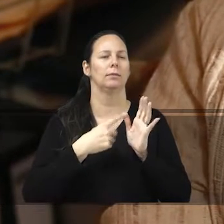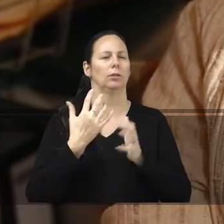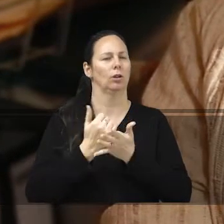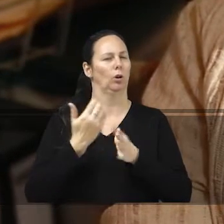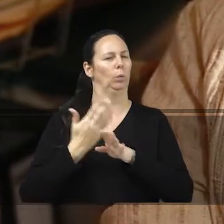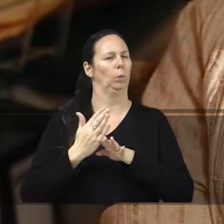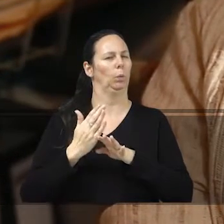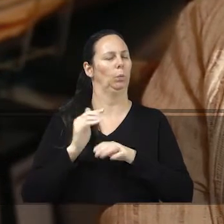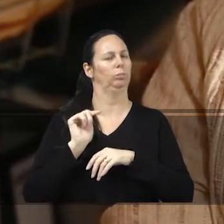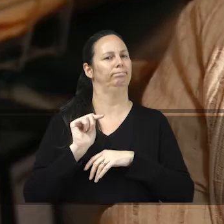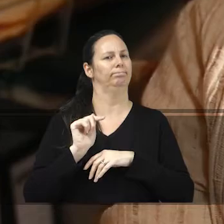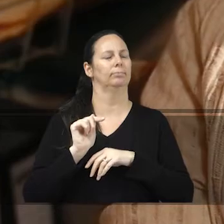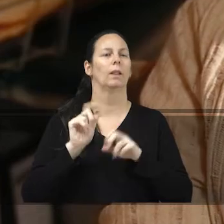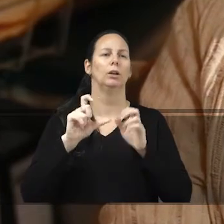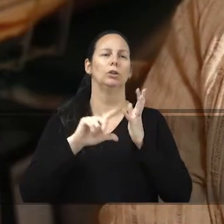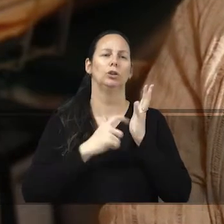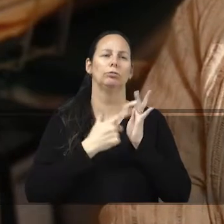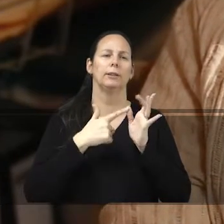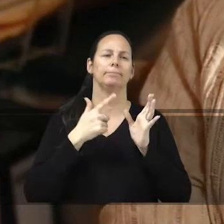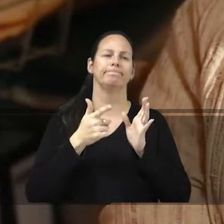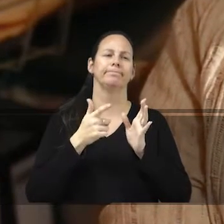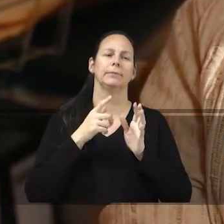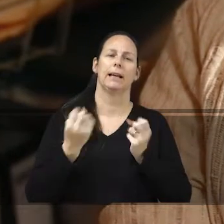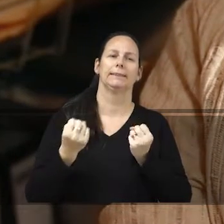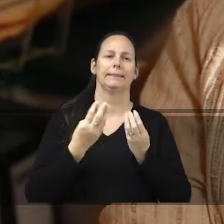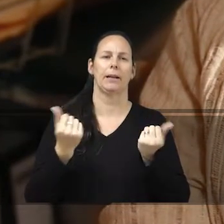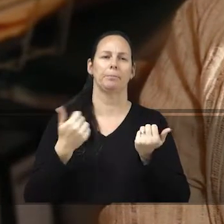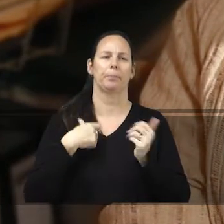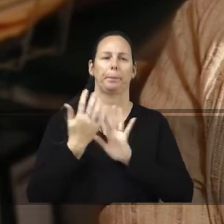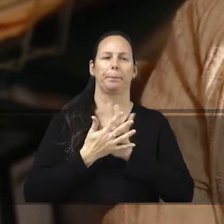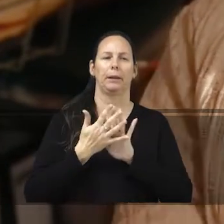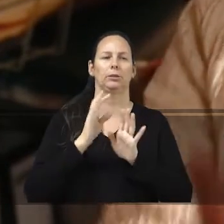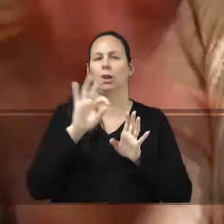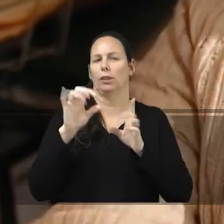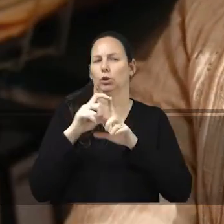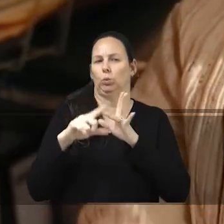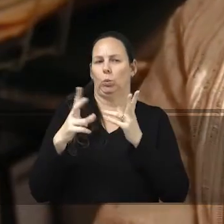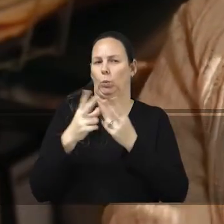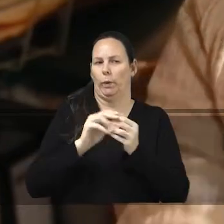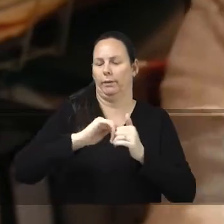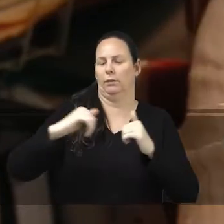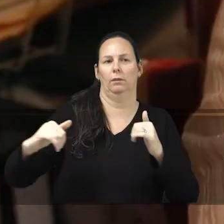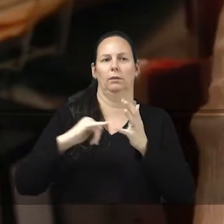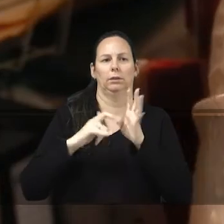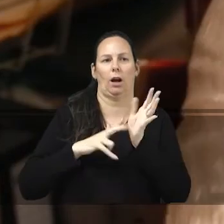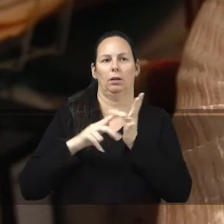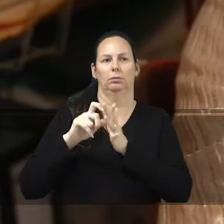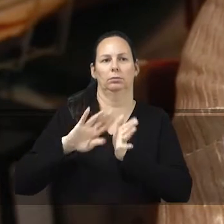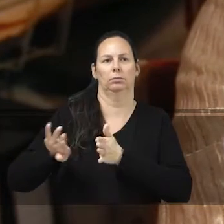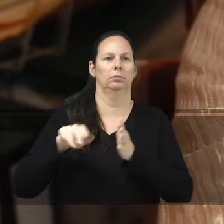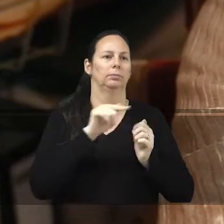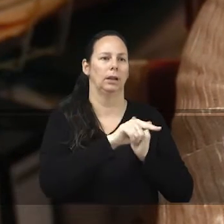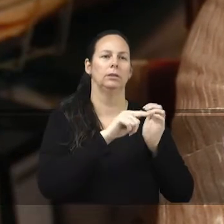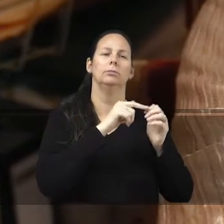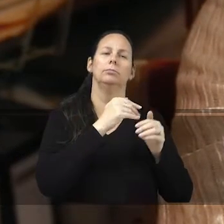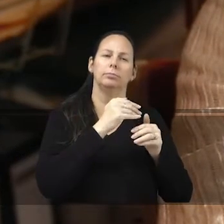new committee reviewing the Curia. He has, this is not to do with the Synod. Preceding the Synod, he'd